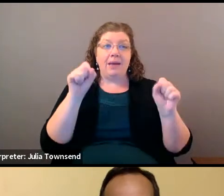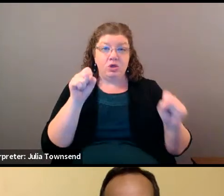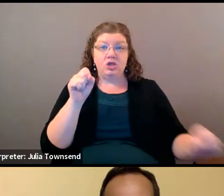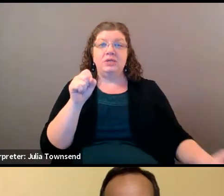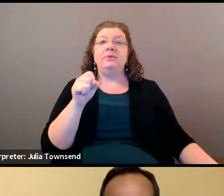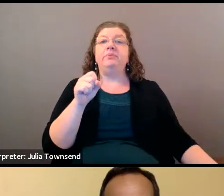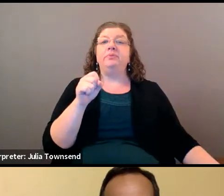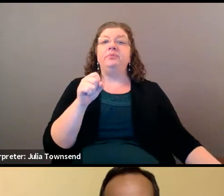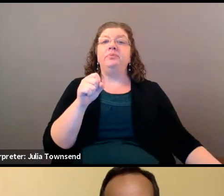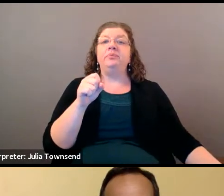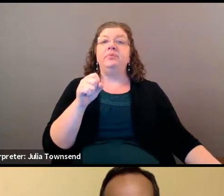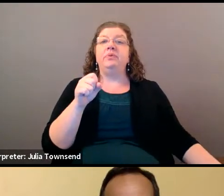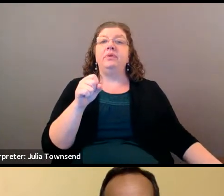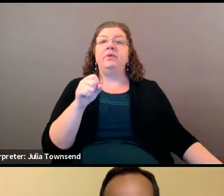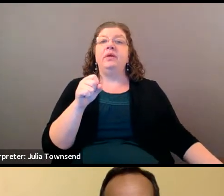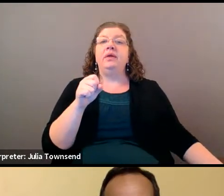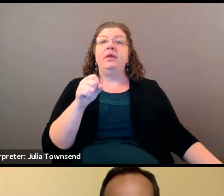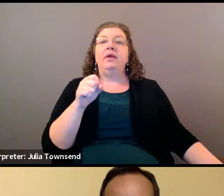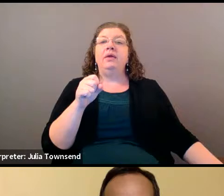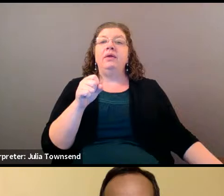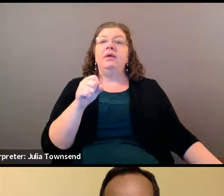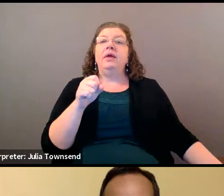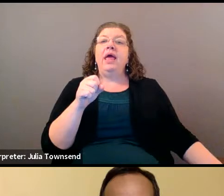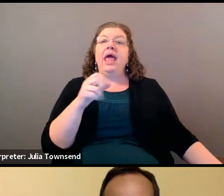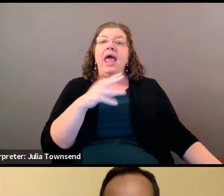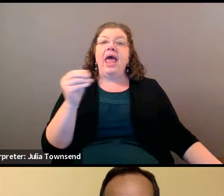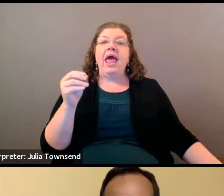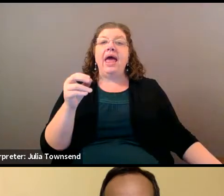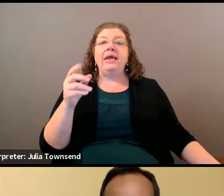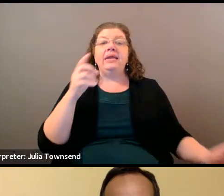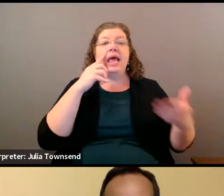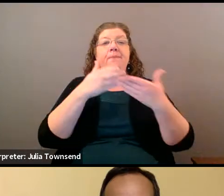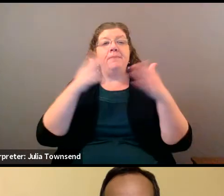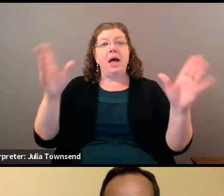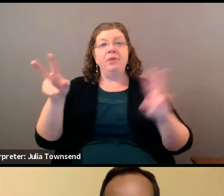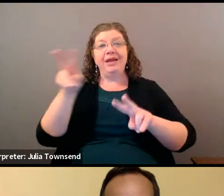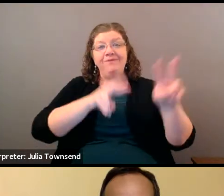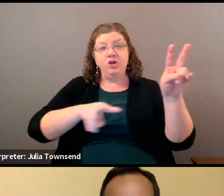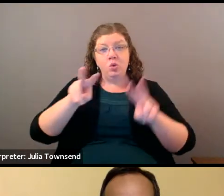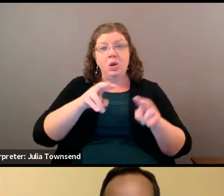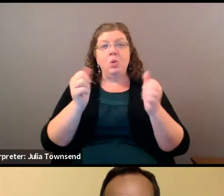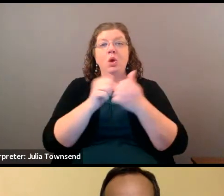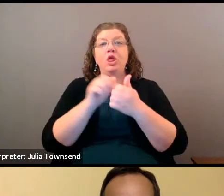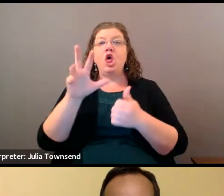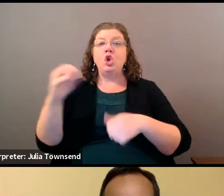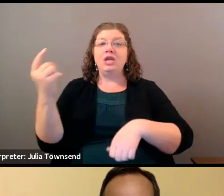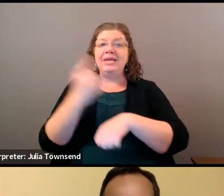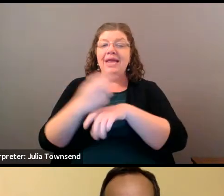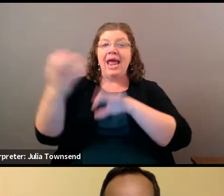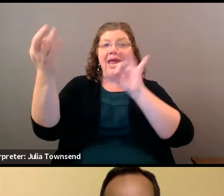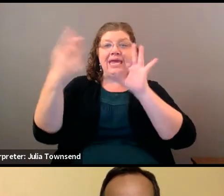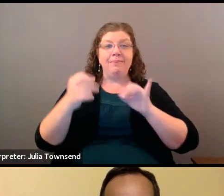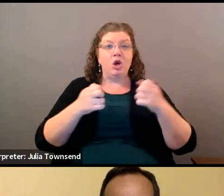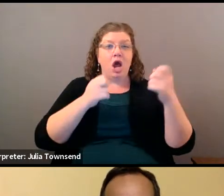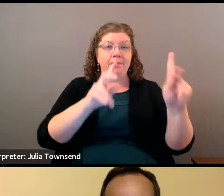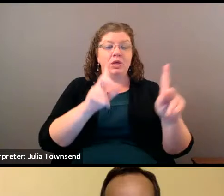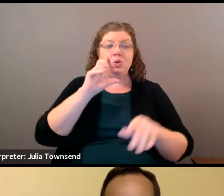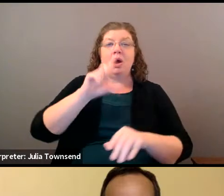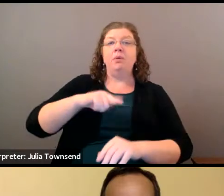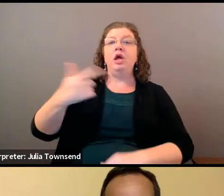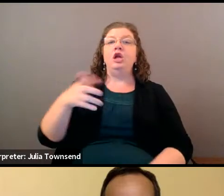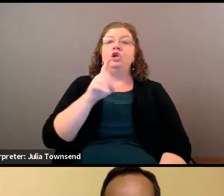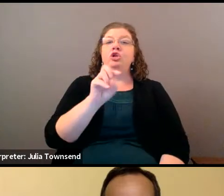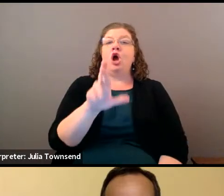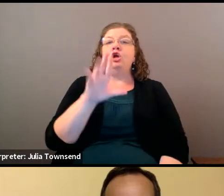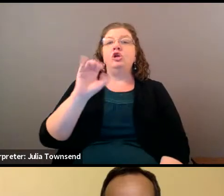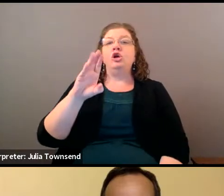and a public viewing and 30-day input opportunity. So I'm going to turn it over to Dr. Craig